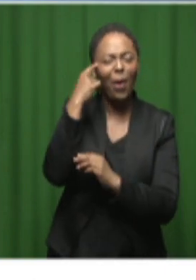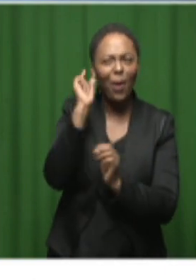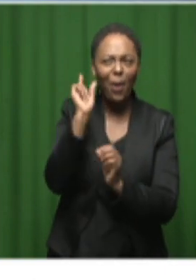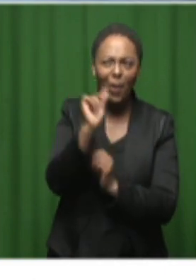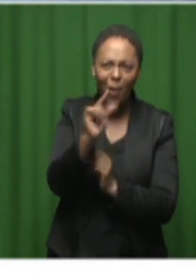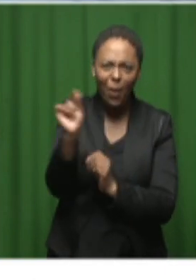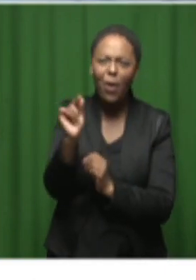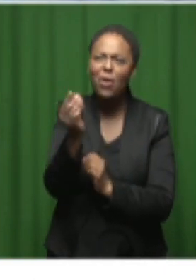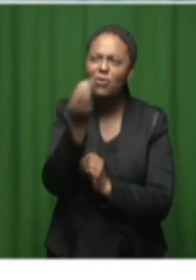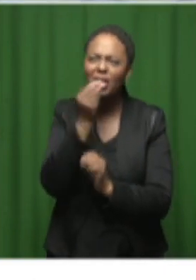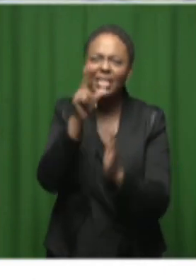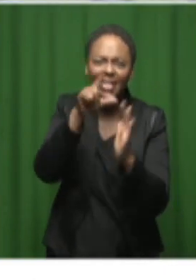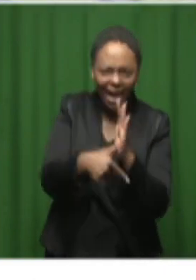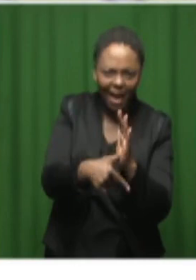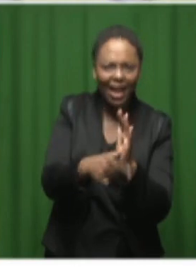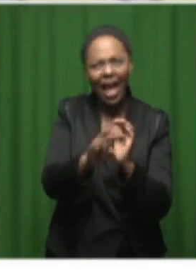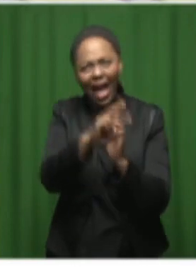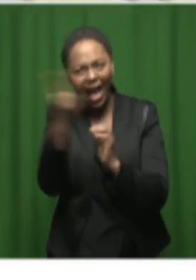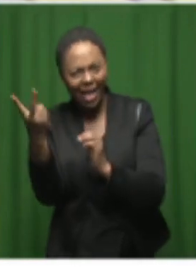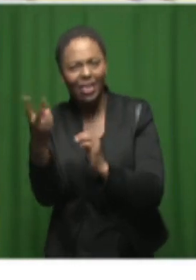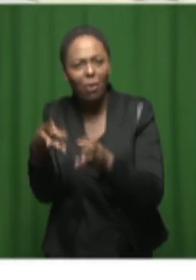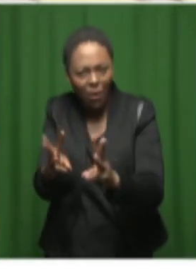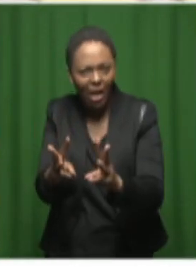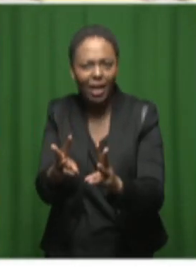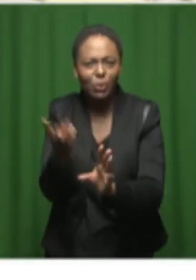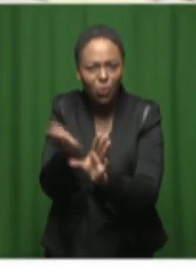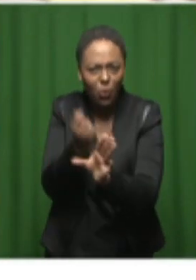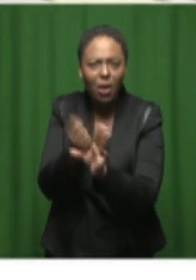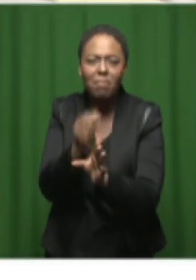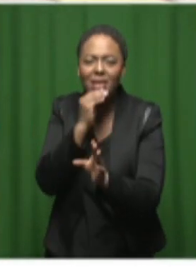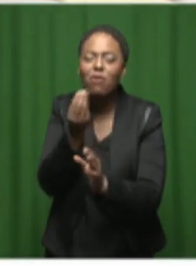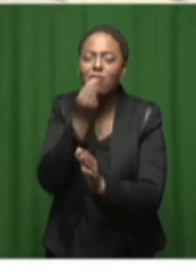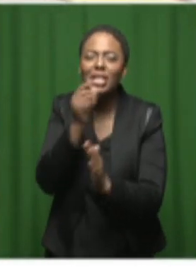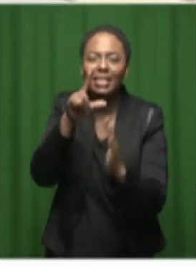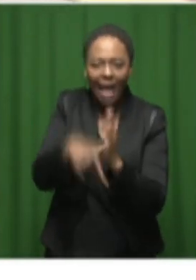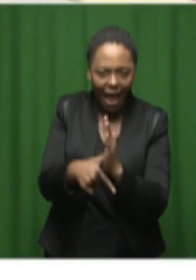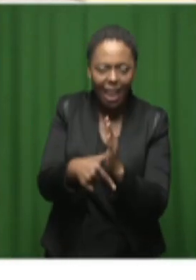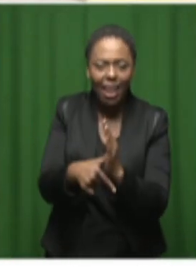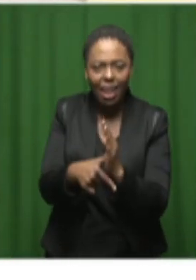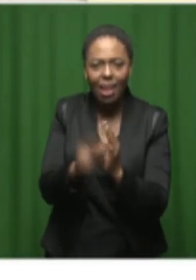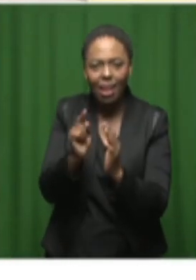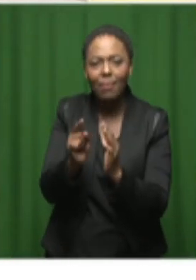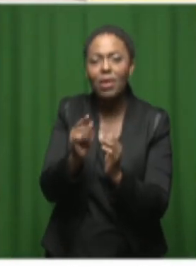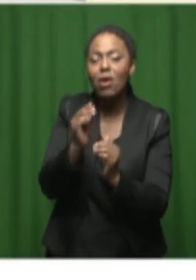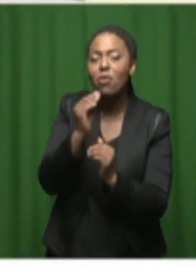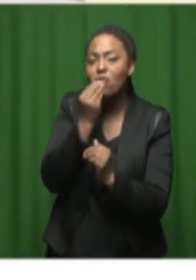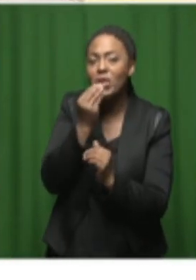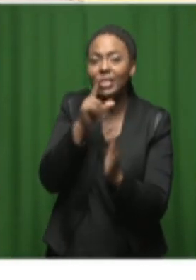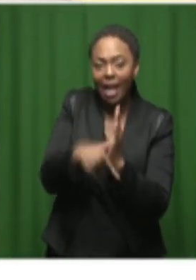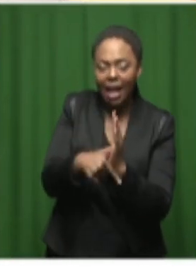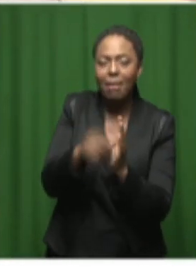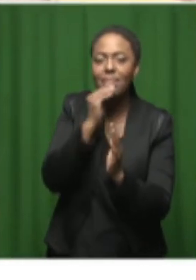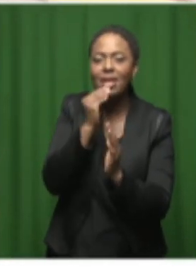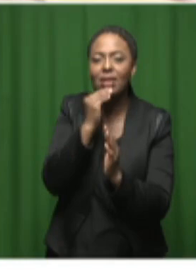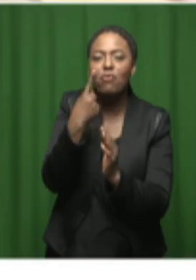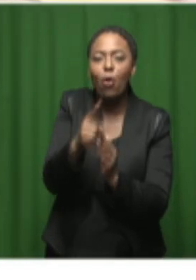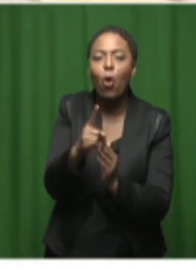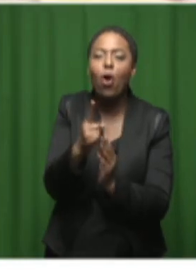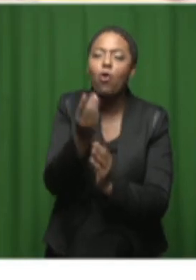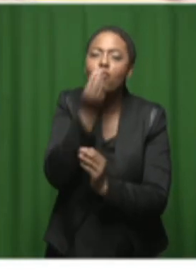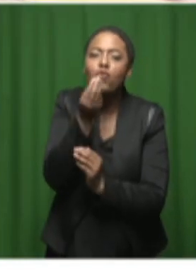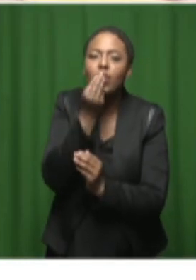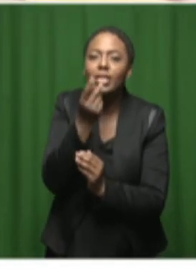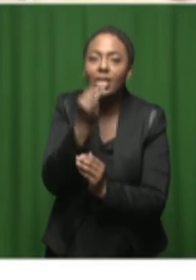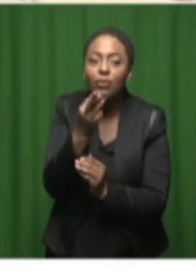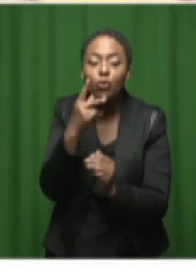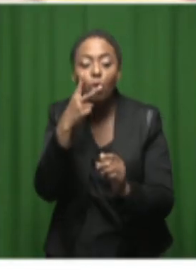there's another aspect to cooking, which is food styling. So food styling is basically making the food look pretty. So